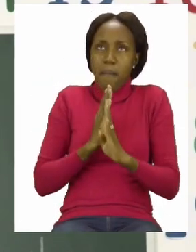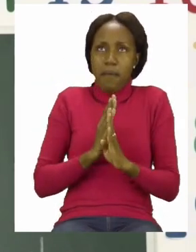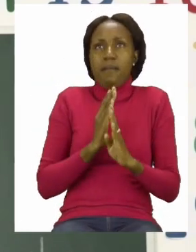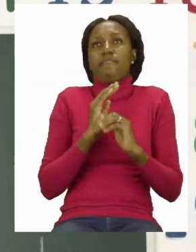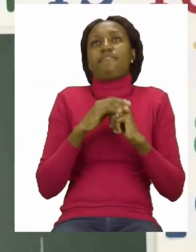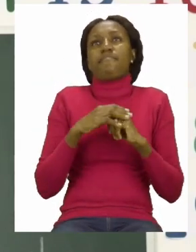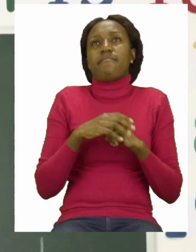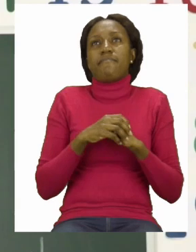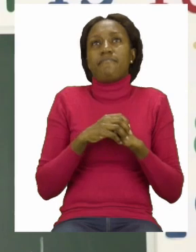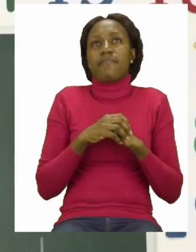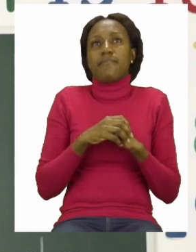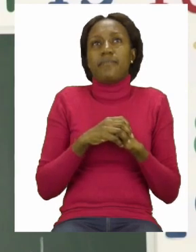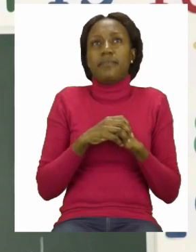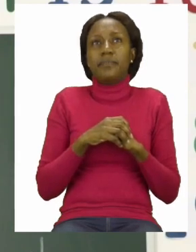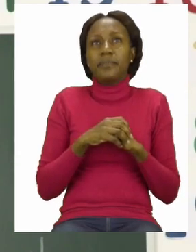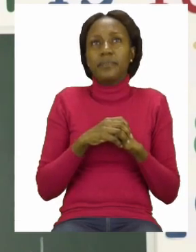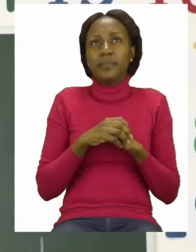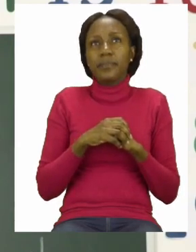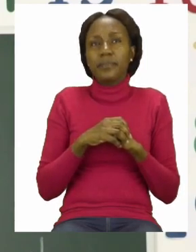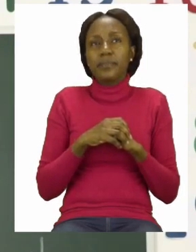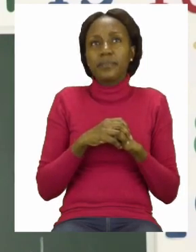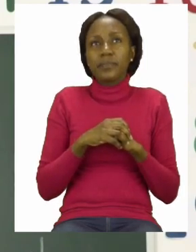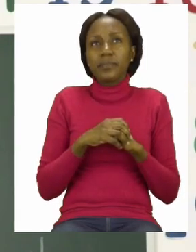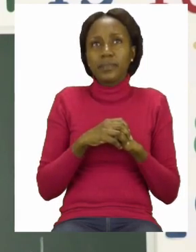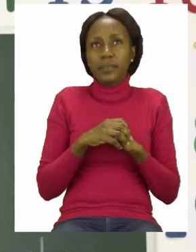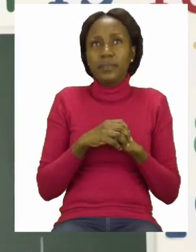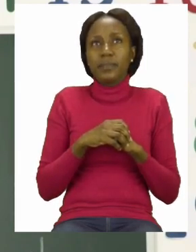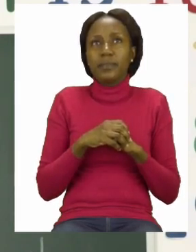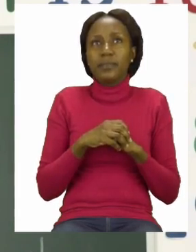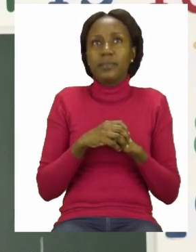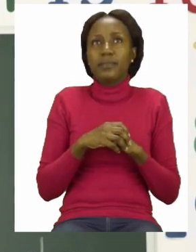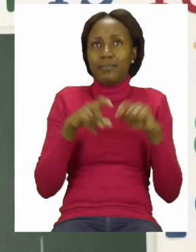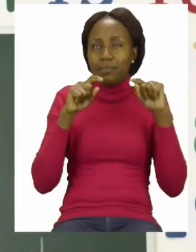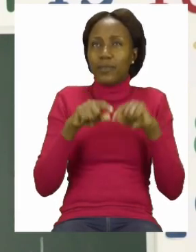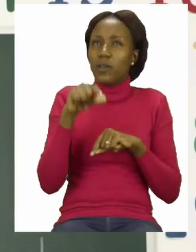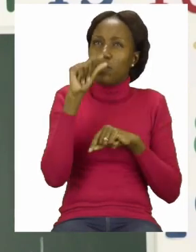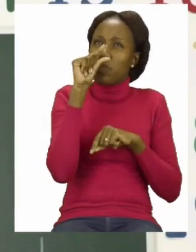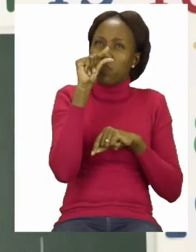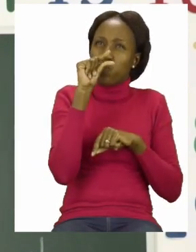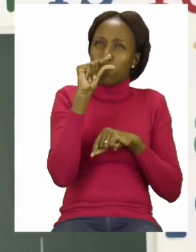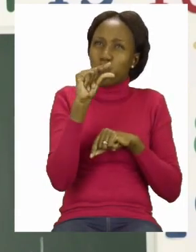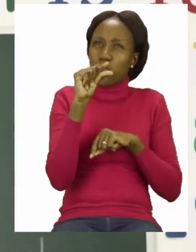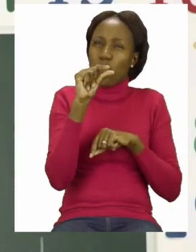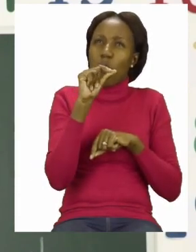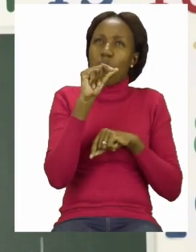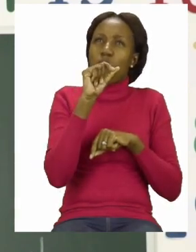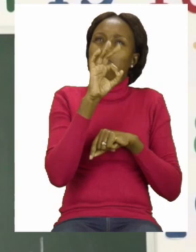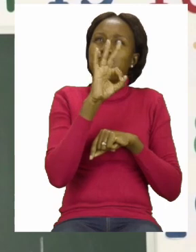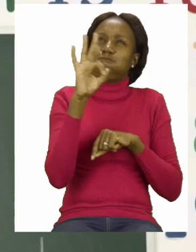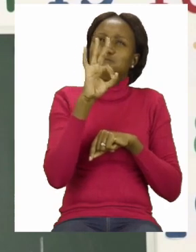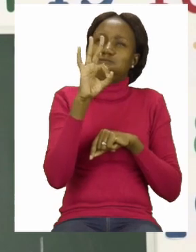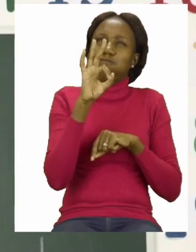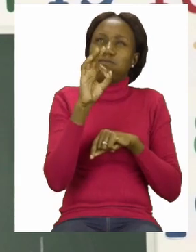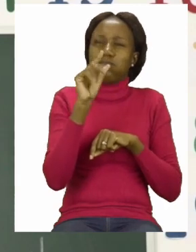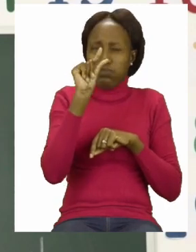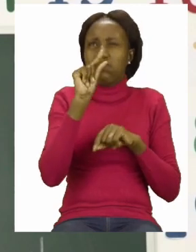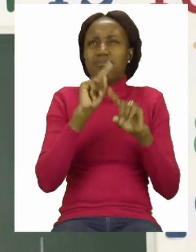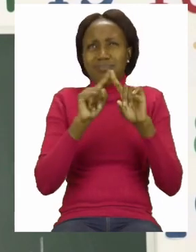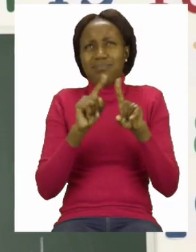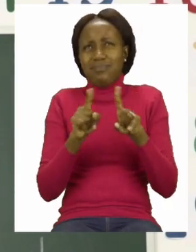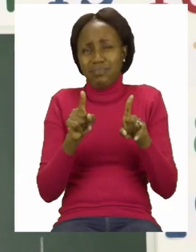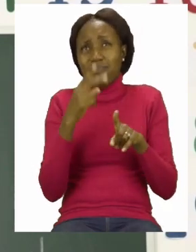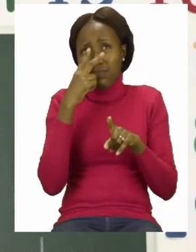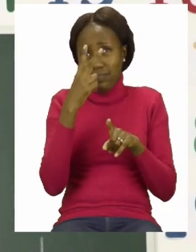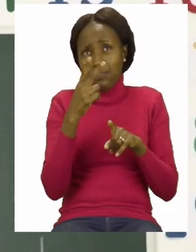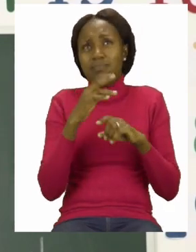not longer than the other. Now let's do small letter F, which is a little bit different. It starts